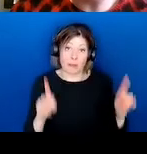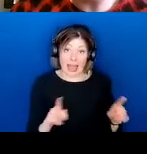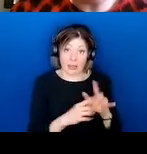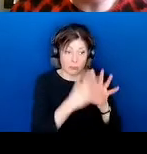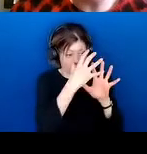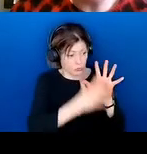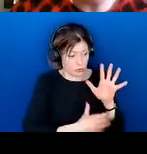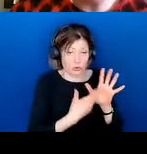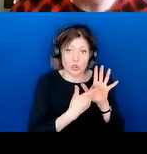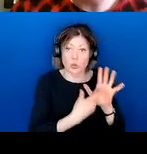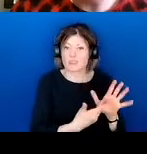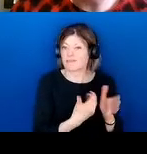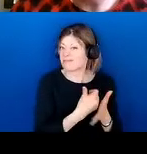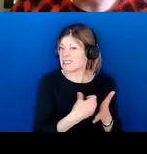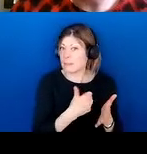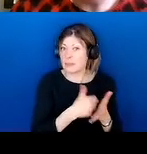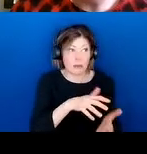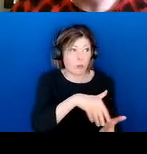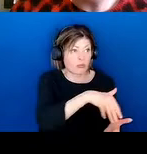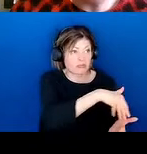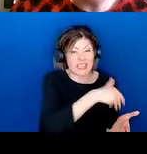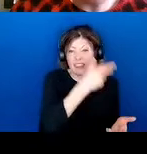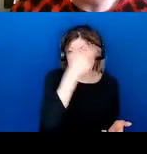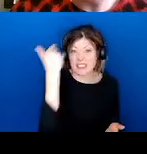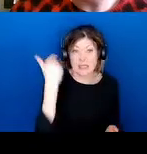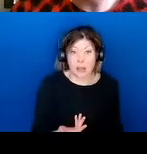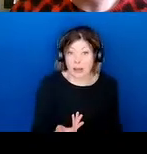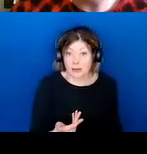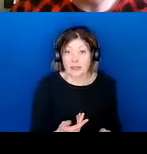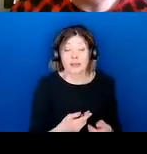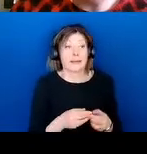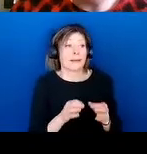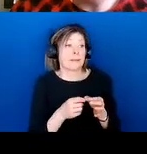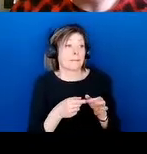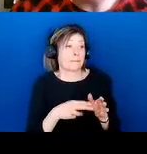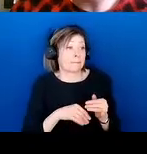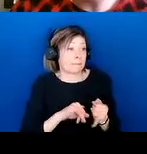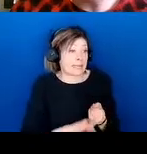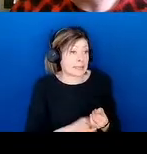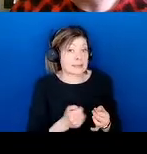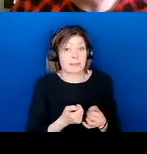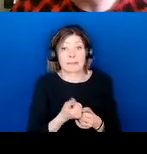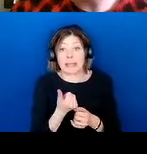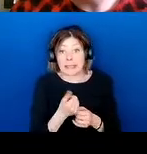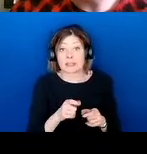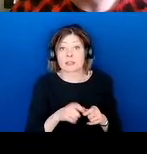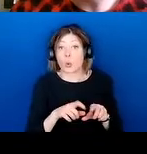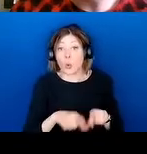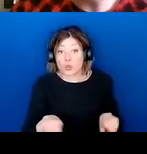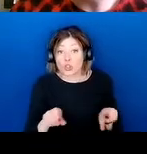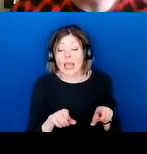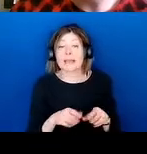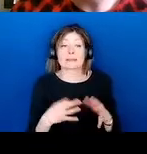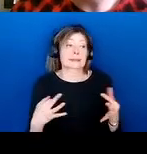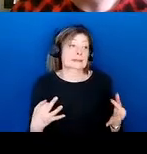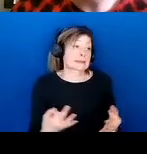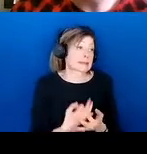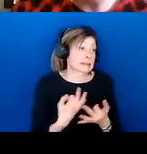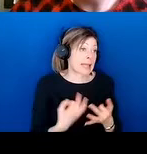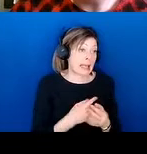typical summer's day, with beans and peas, courgettes, salad